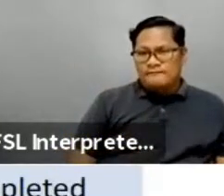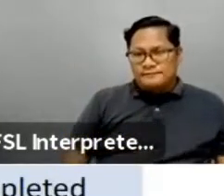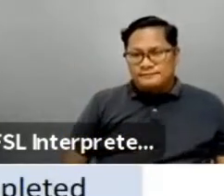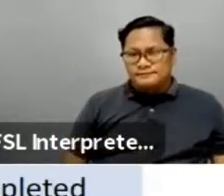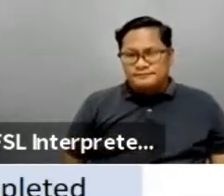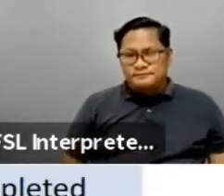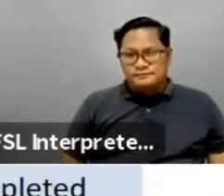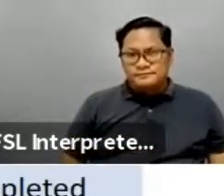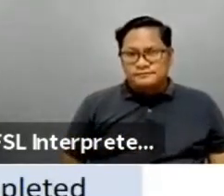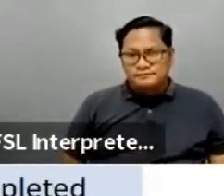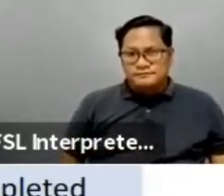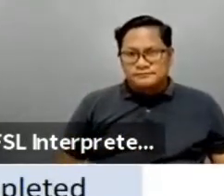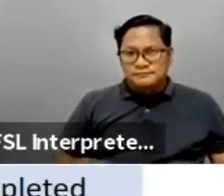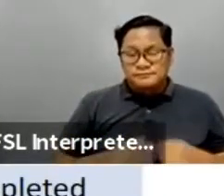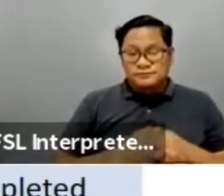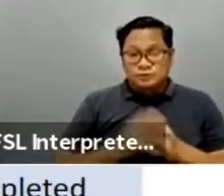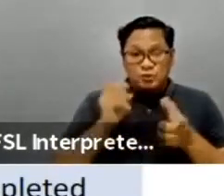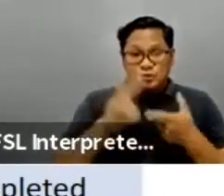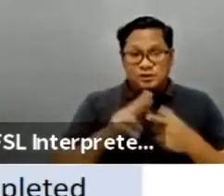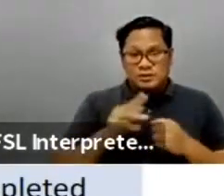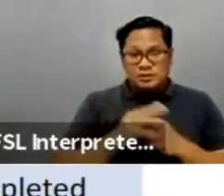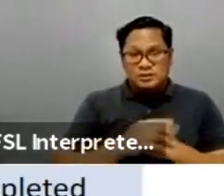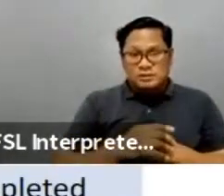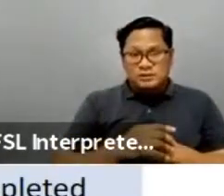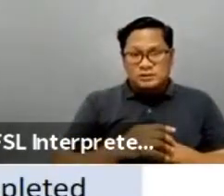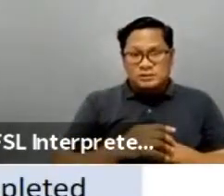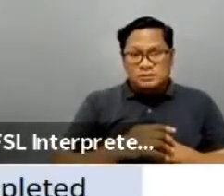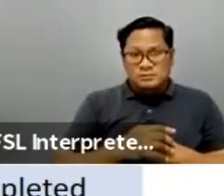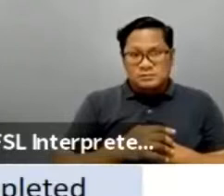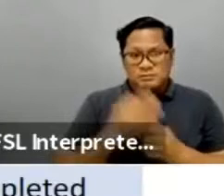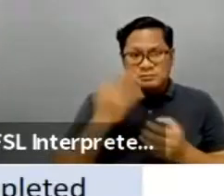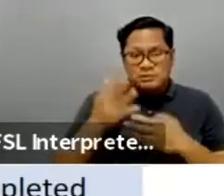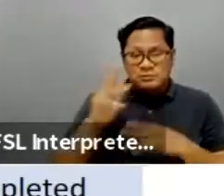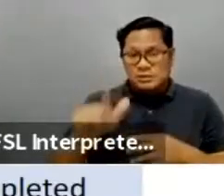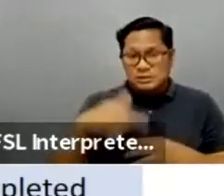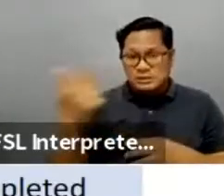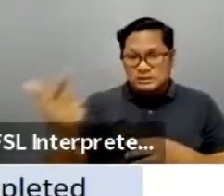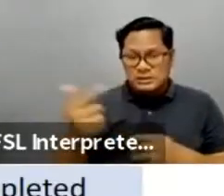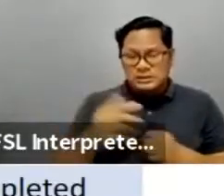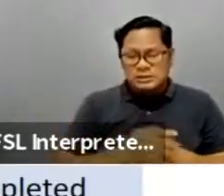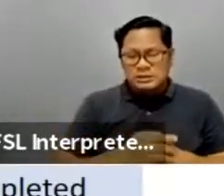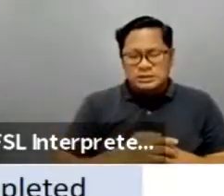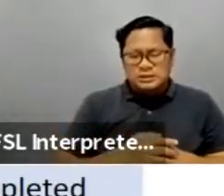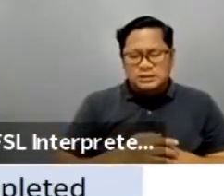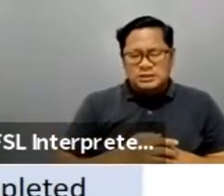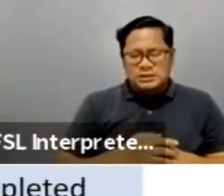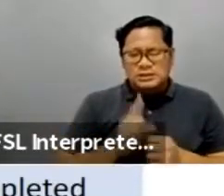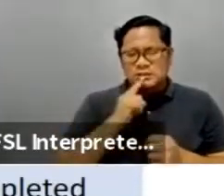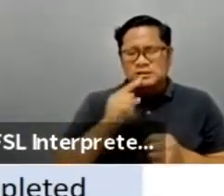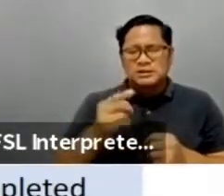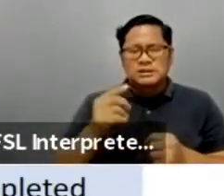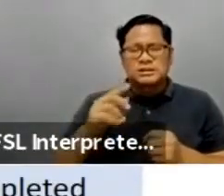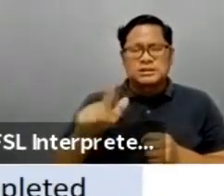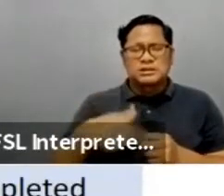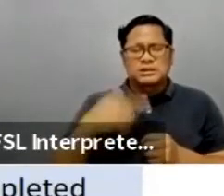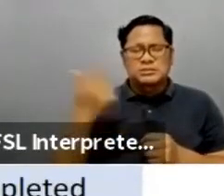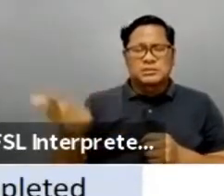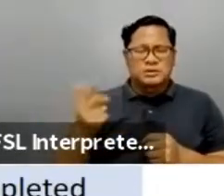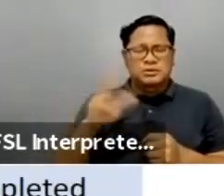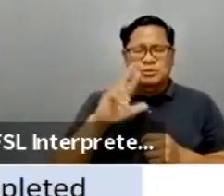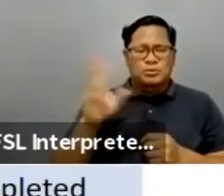in fragmenting it. Or maybe another way of saying it is to repair the way it was implemented.